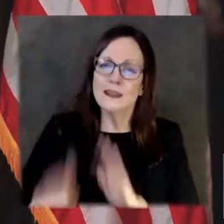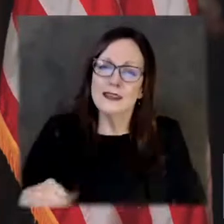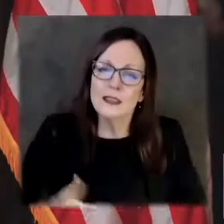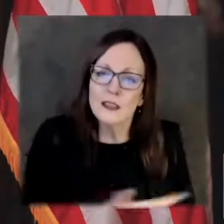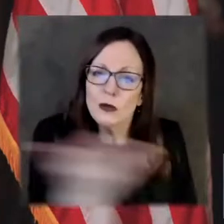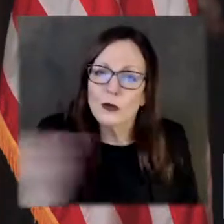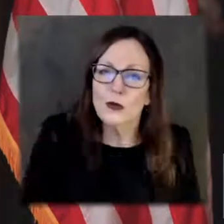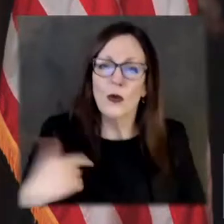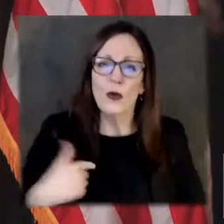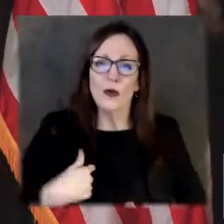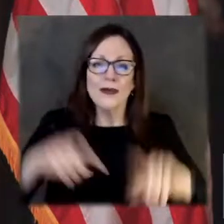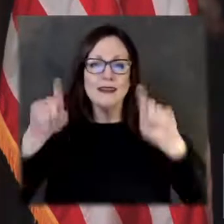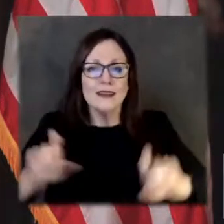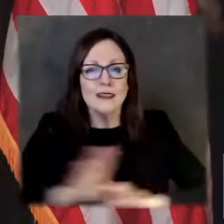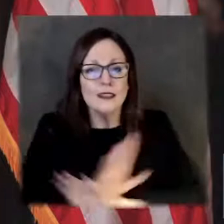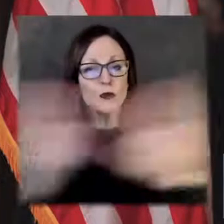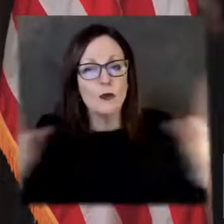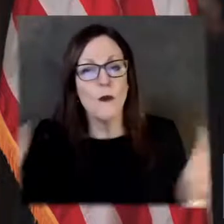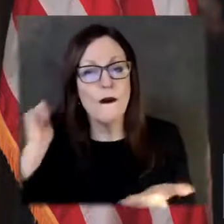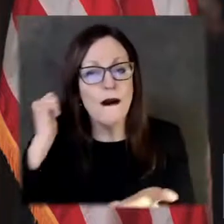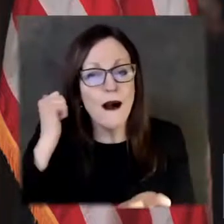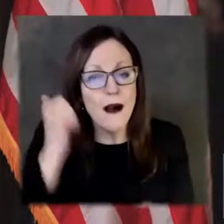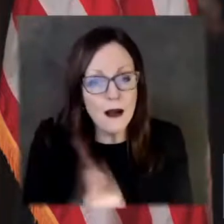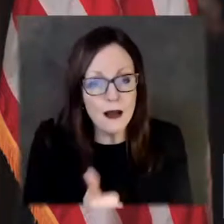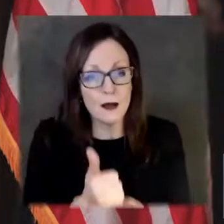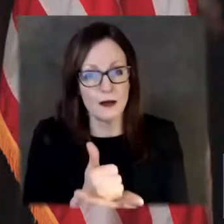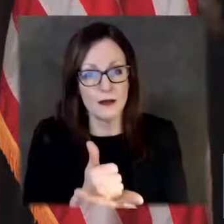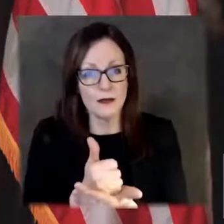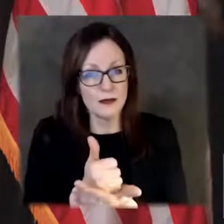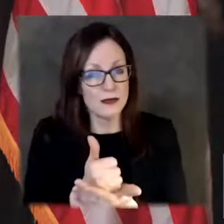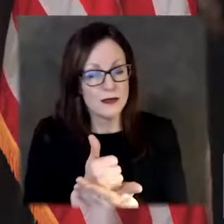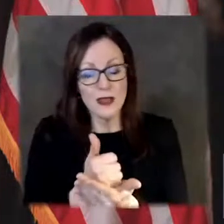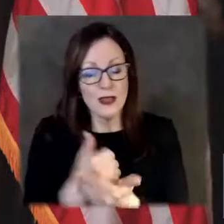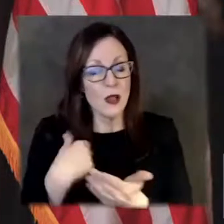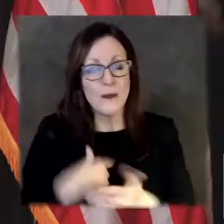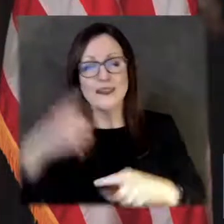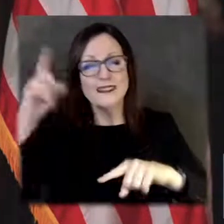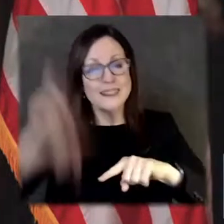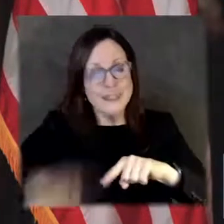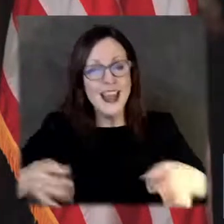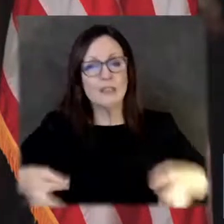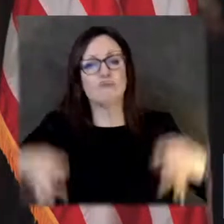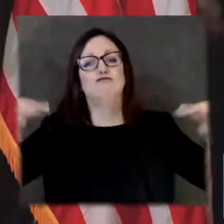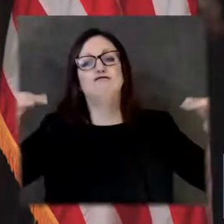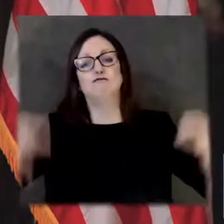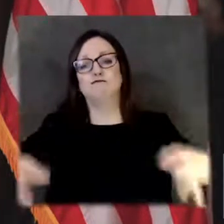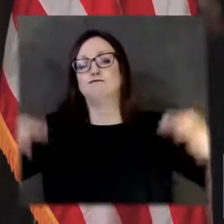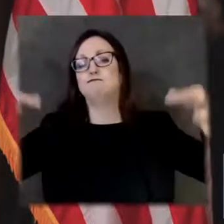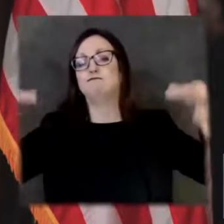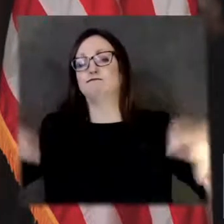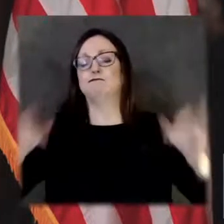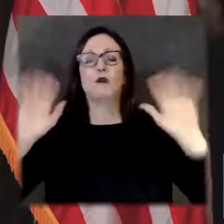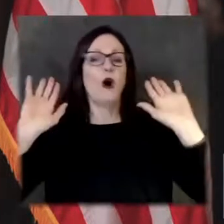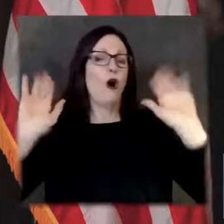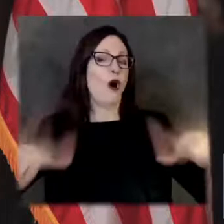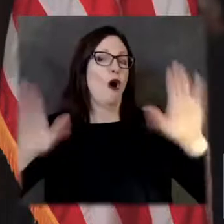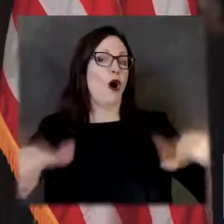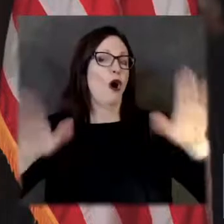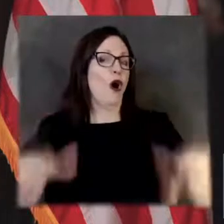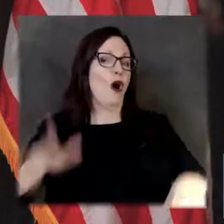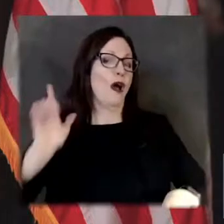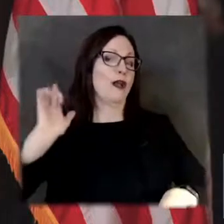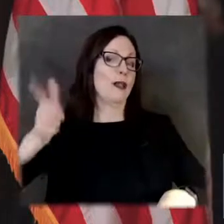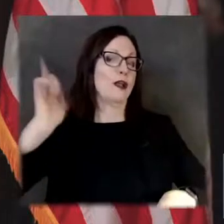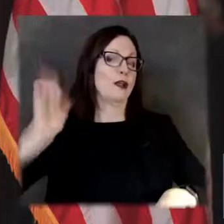disparities grow. We must be unafraid to agree, unwilling to wait, and unabashed about the work we